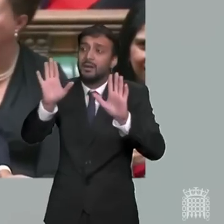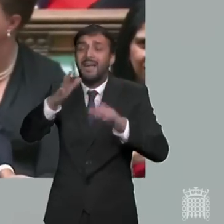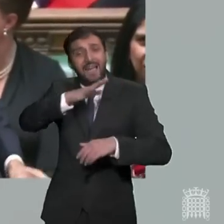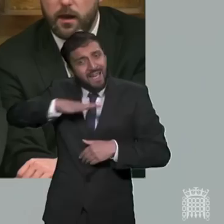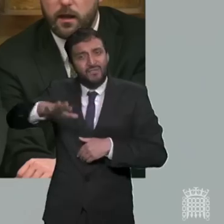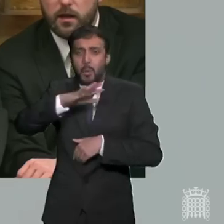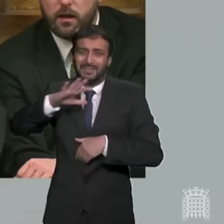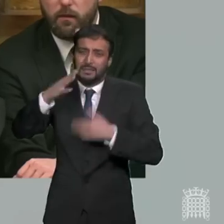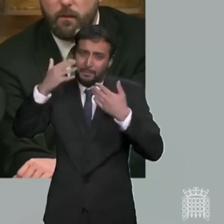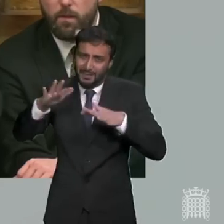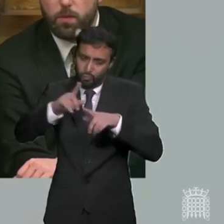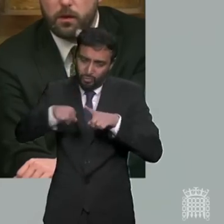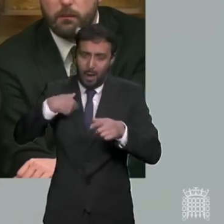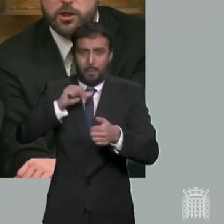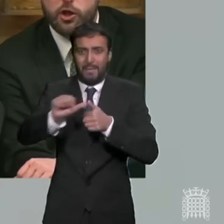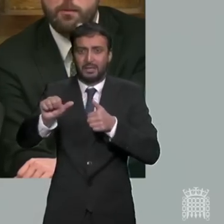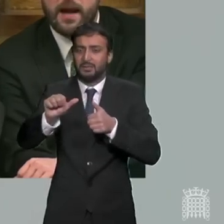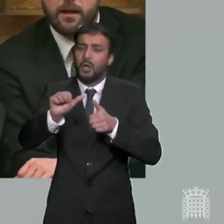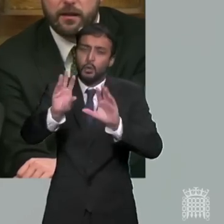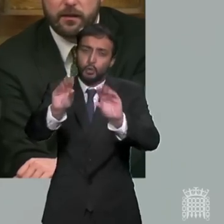playing politics.